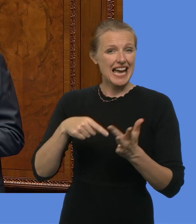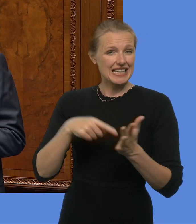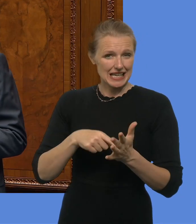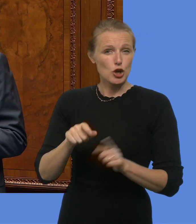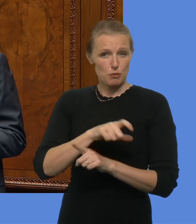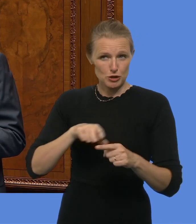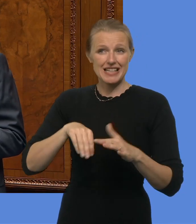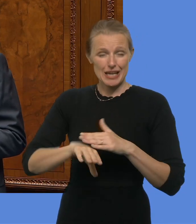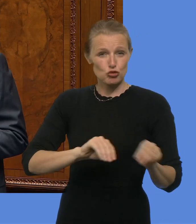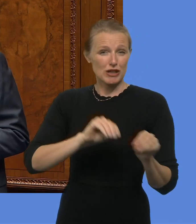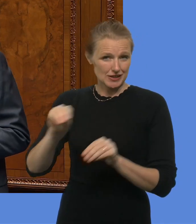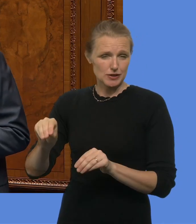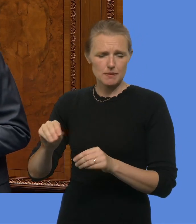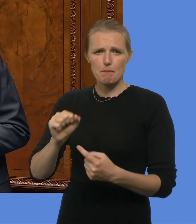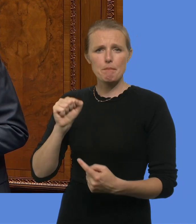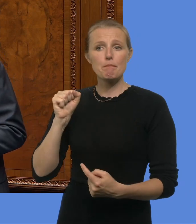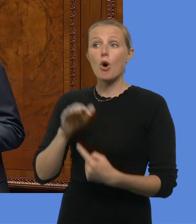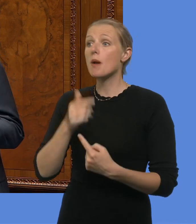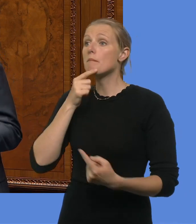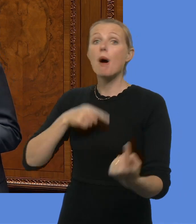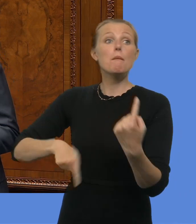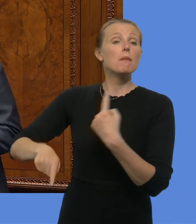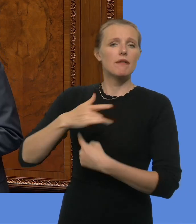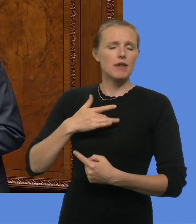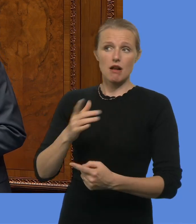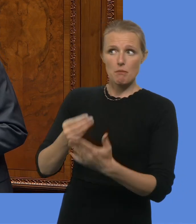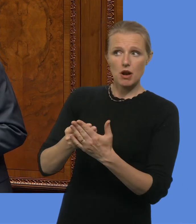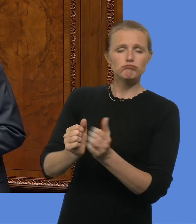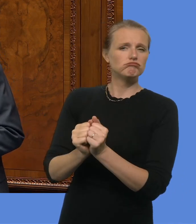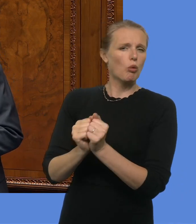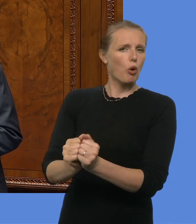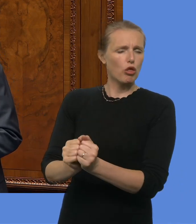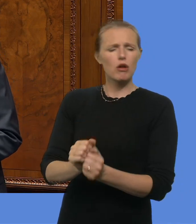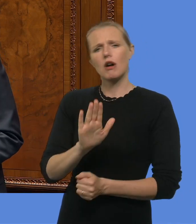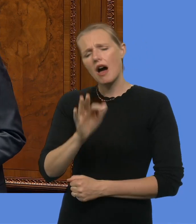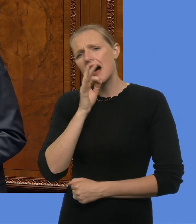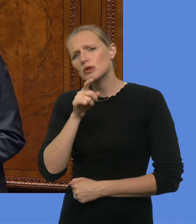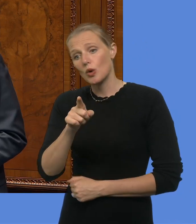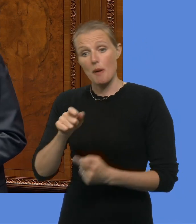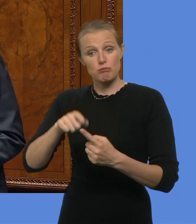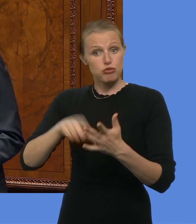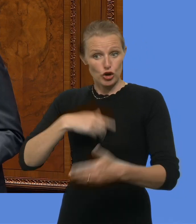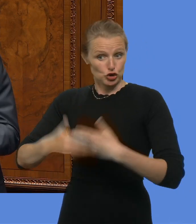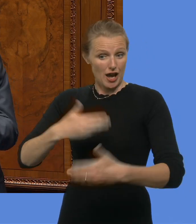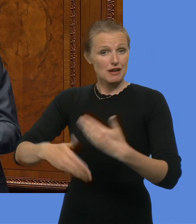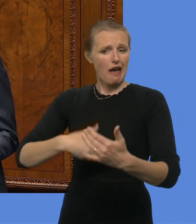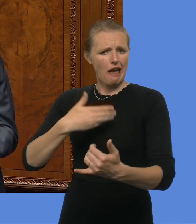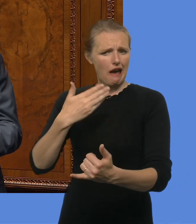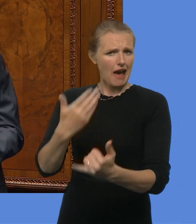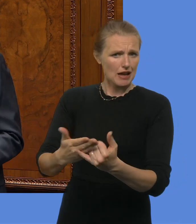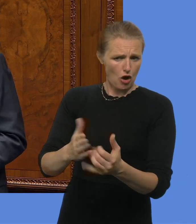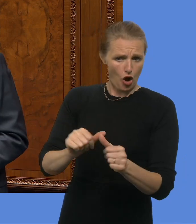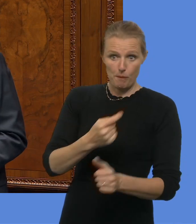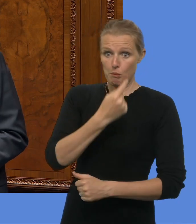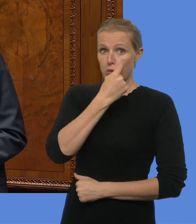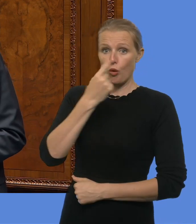that the public is guaranteed value for money. How exactly are projects measured for effectiveness, and can the Deputy